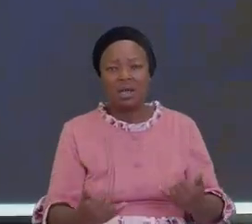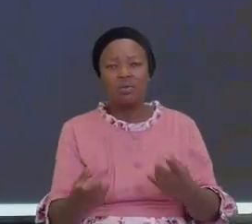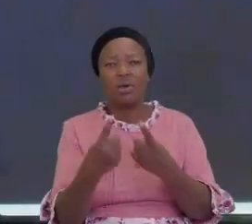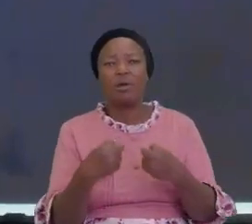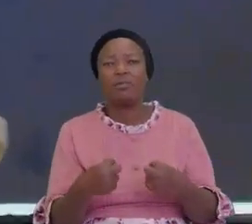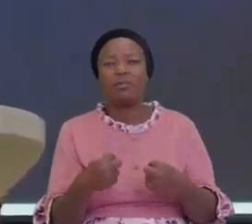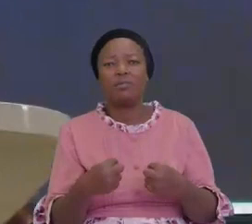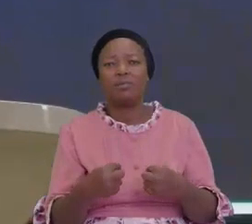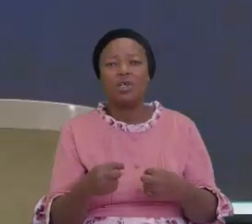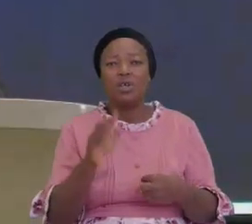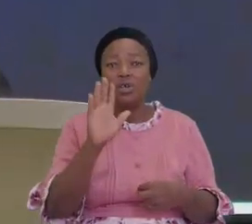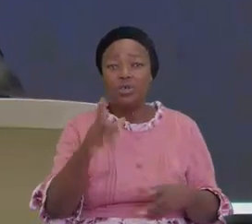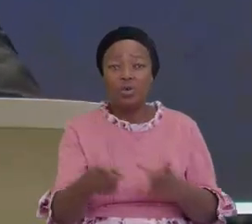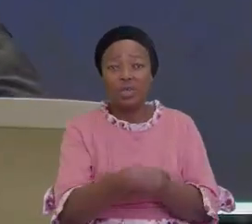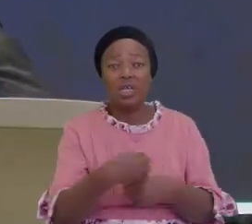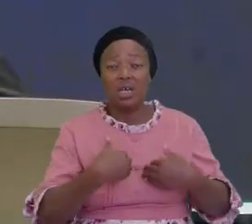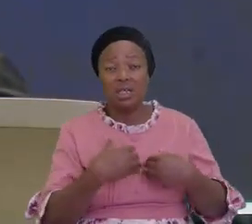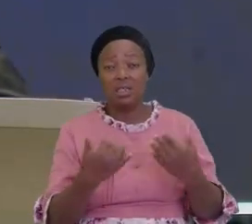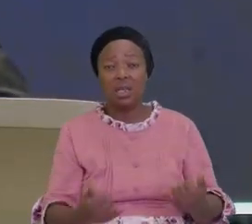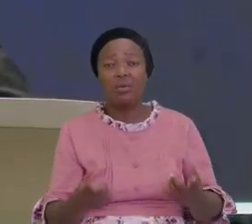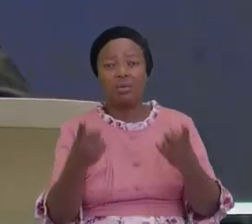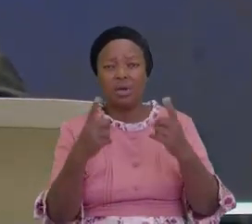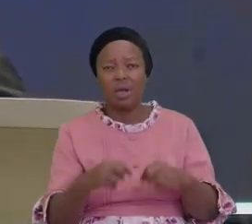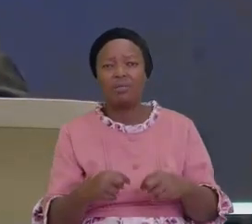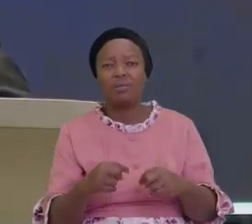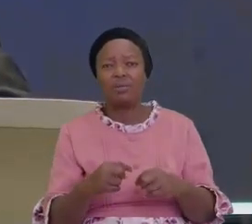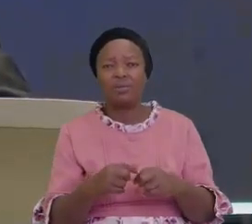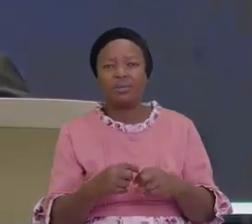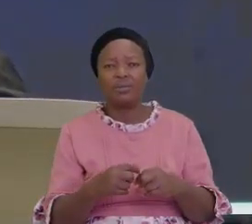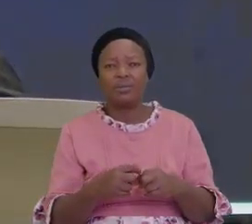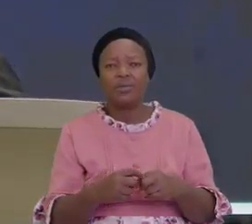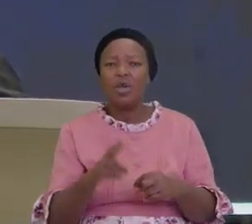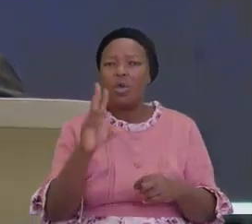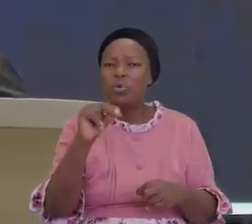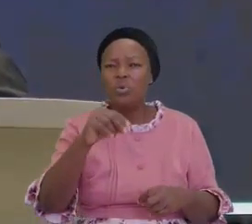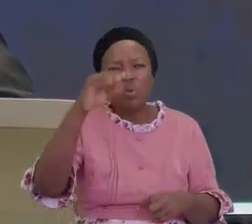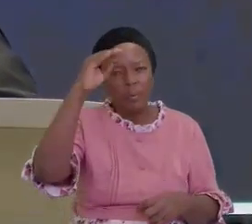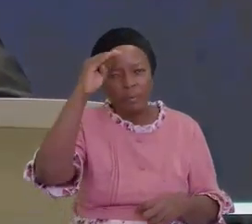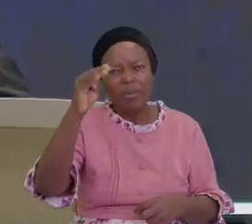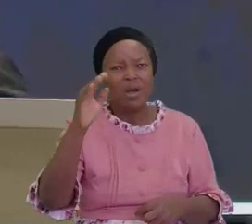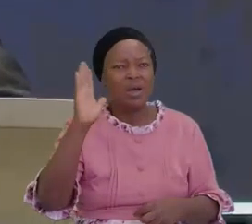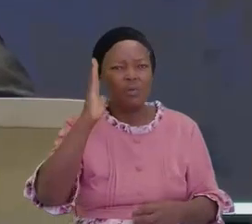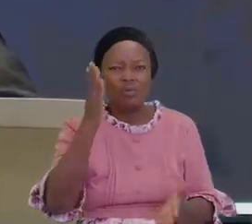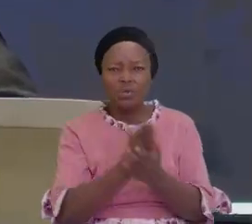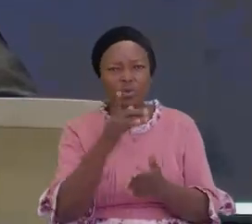come. Your day has now come. No man will stop you.